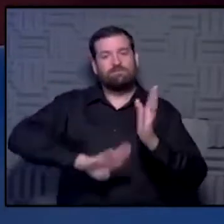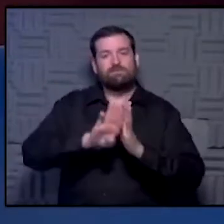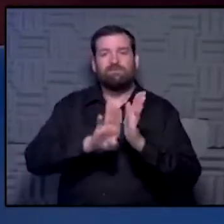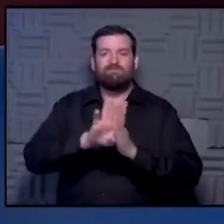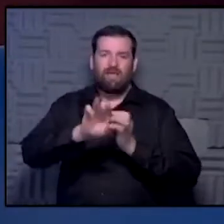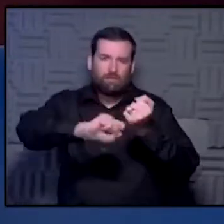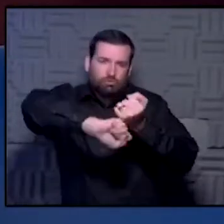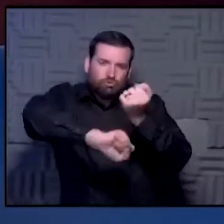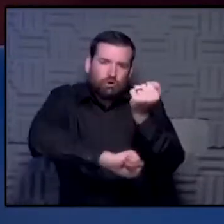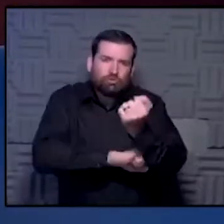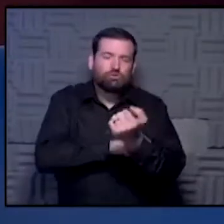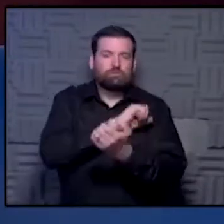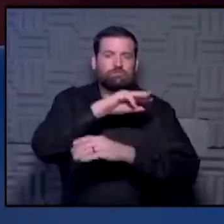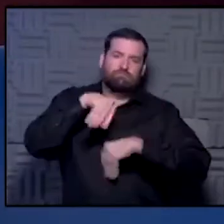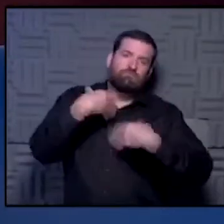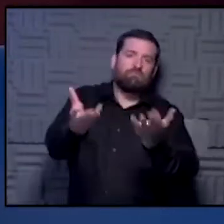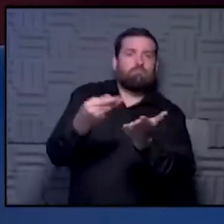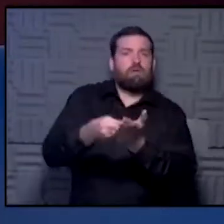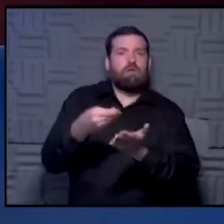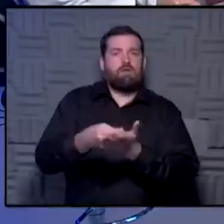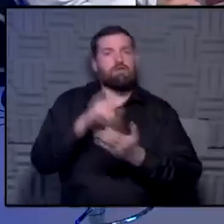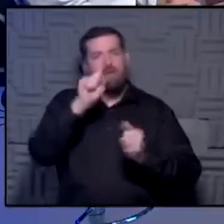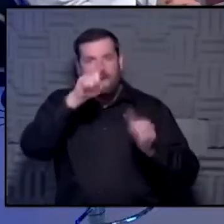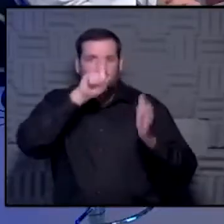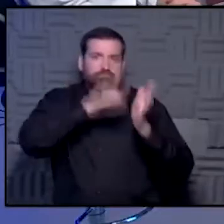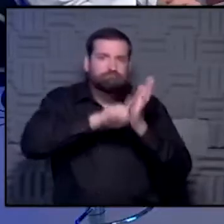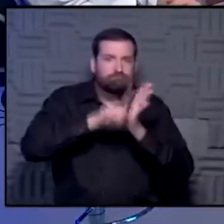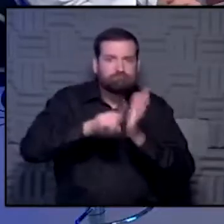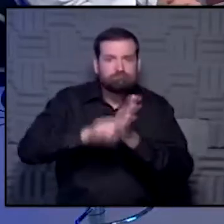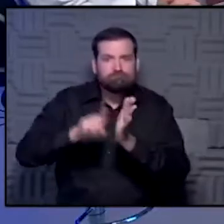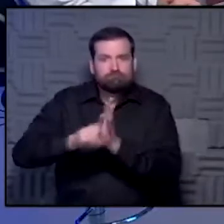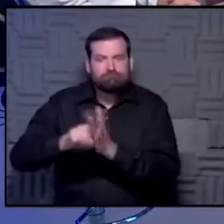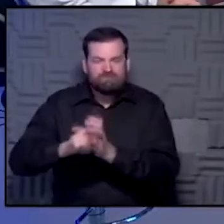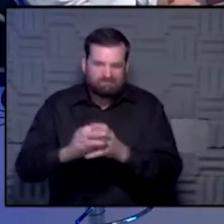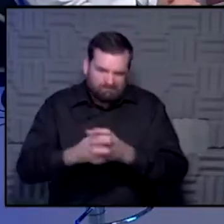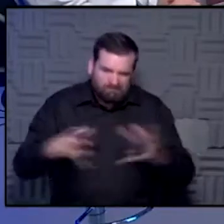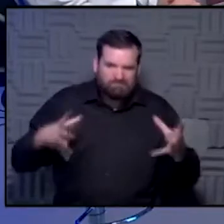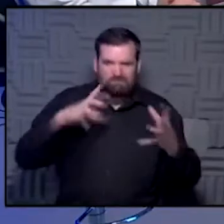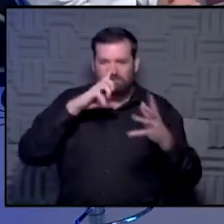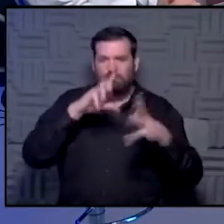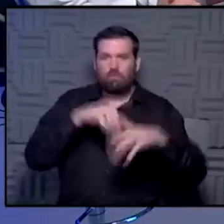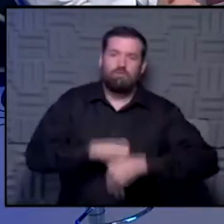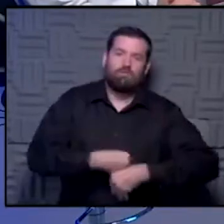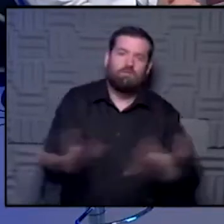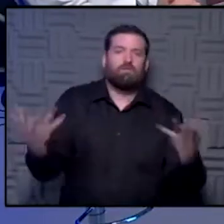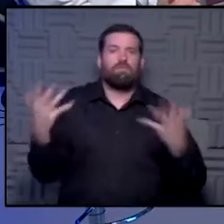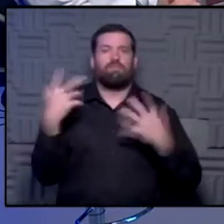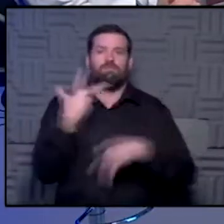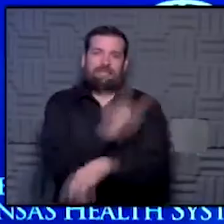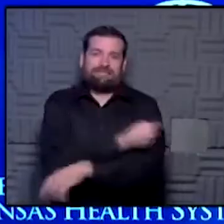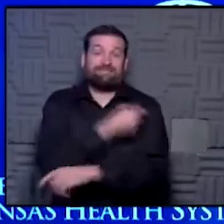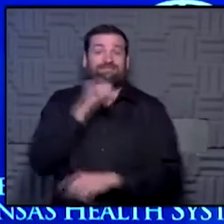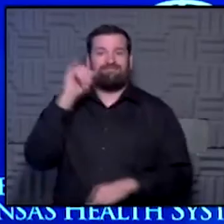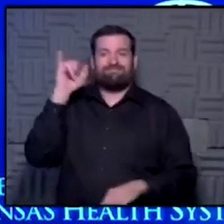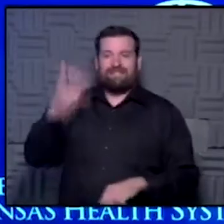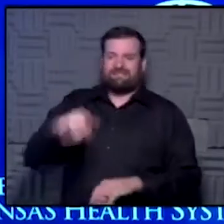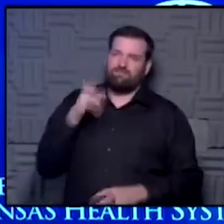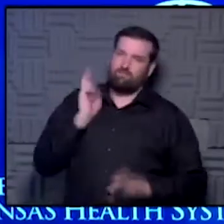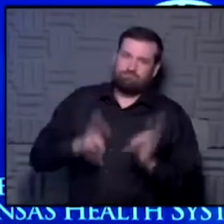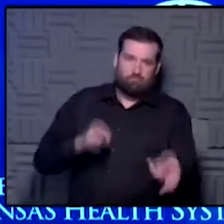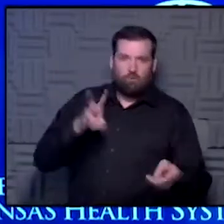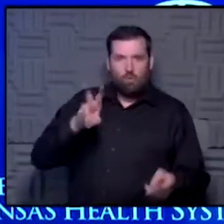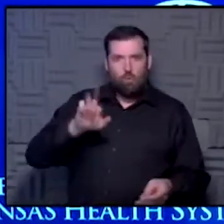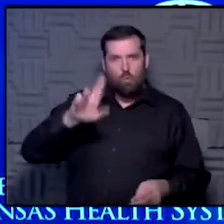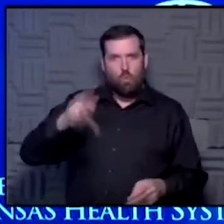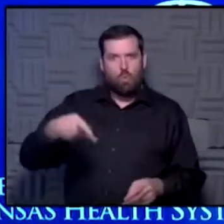and put funding in to make sure the research gets done, and to start building out the structures for distribution of the vaccine. That's the warp speed. The part that's really